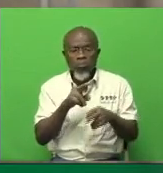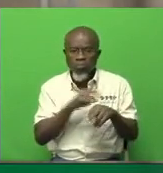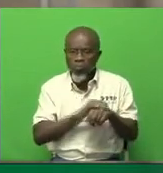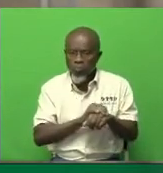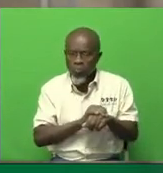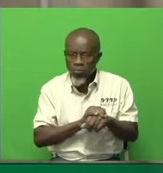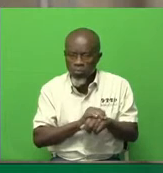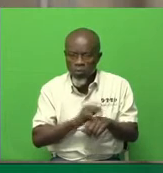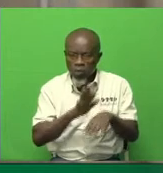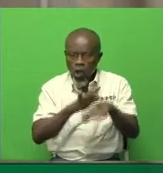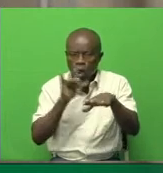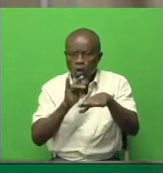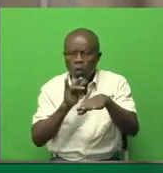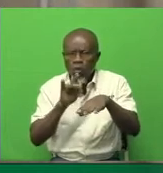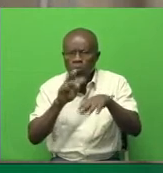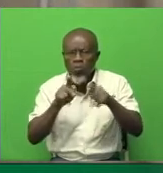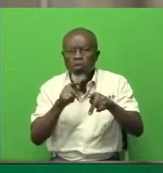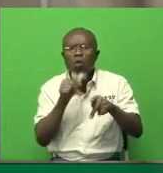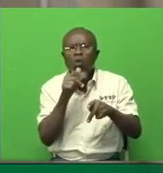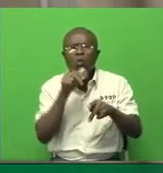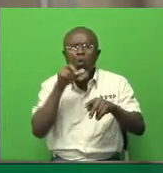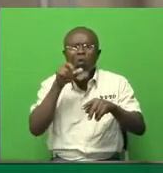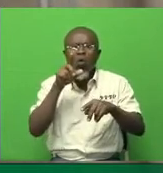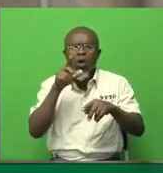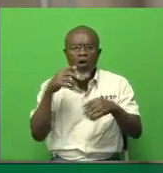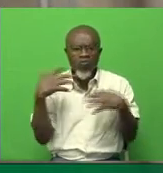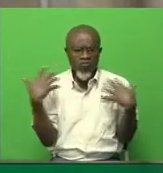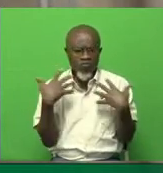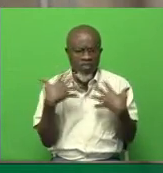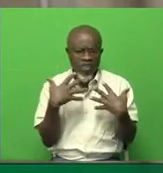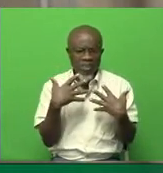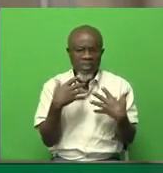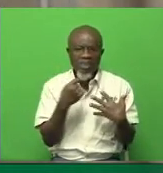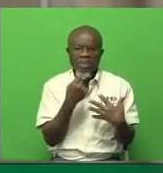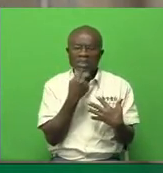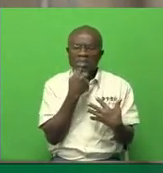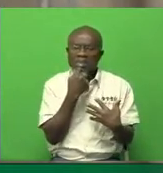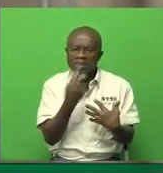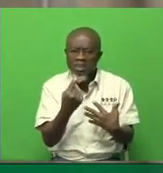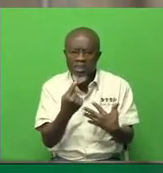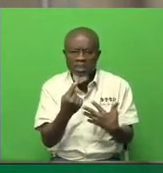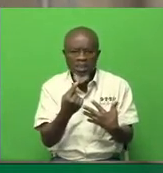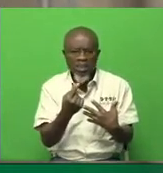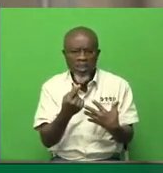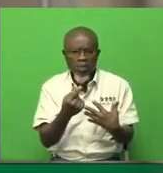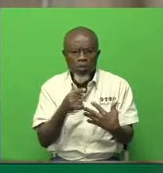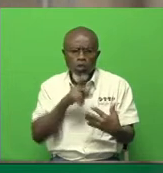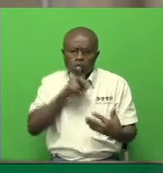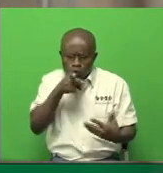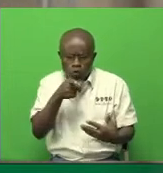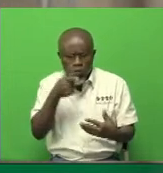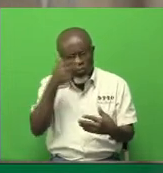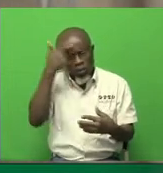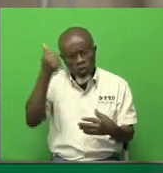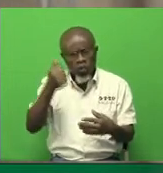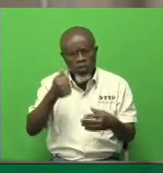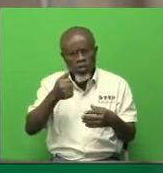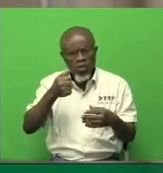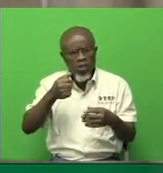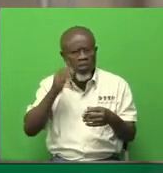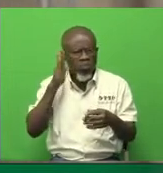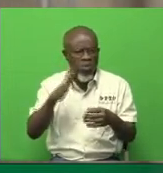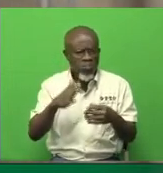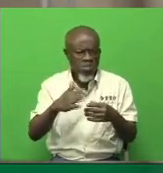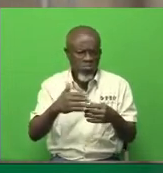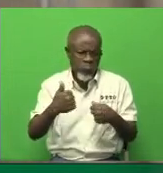who are afraid to call us a spare a speed for fear of reprisal and that is